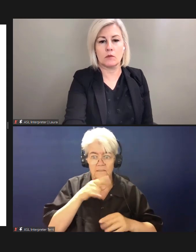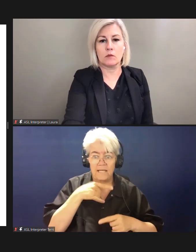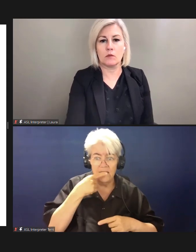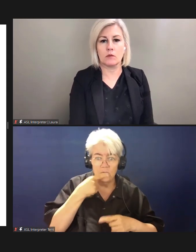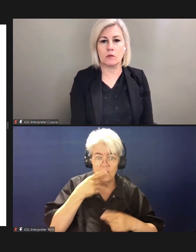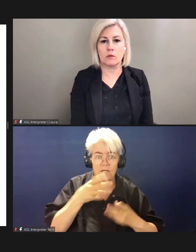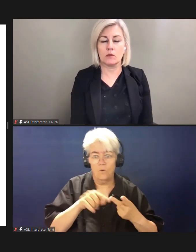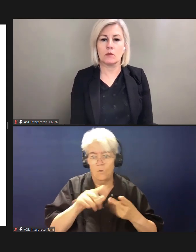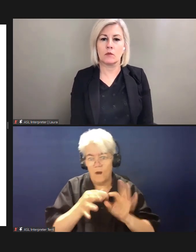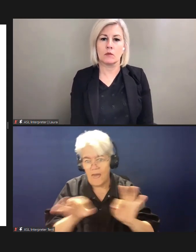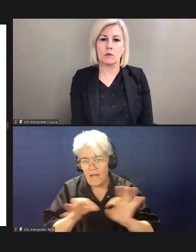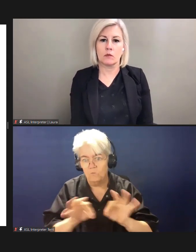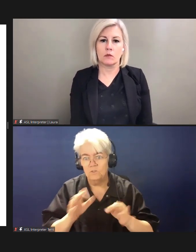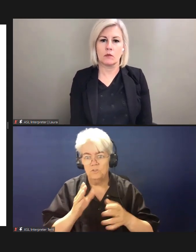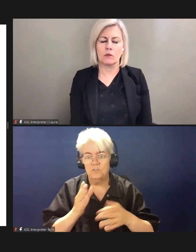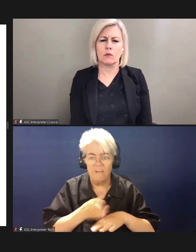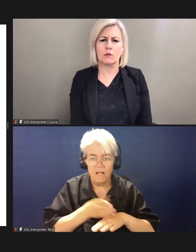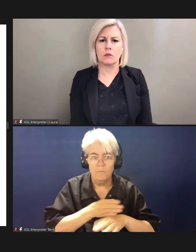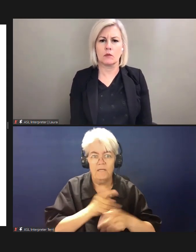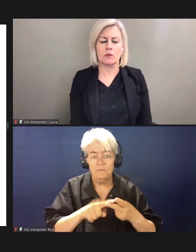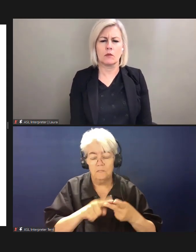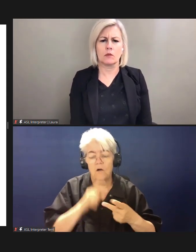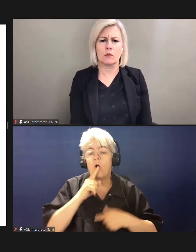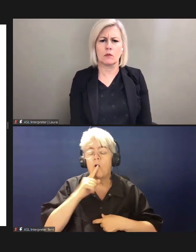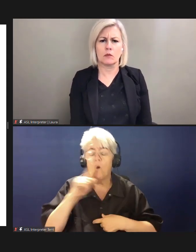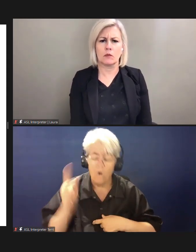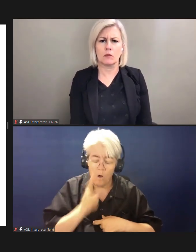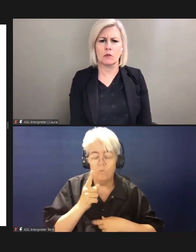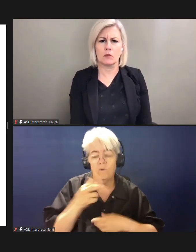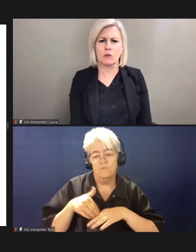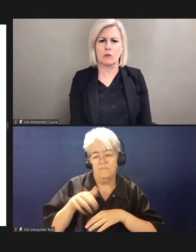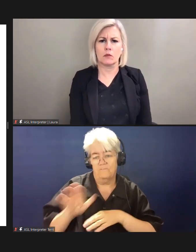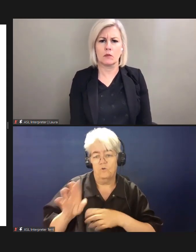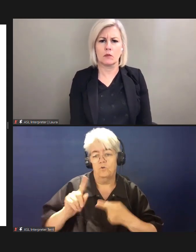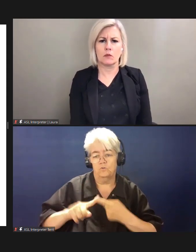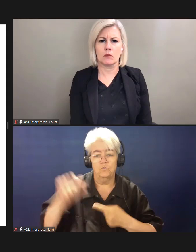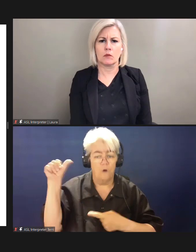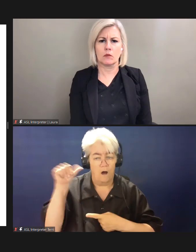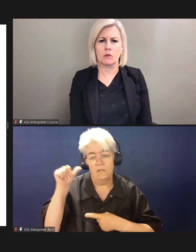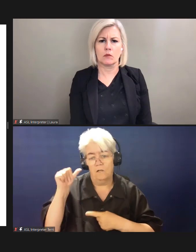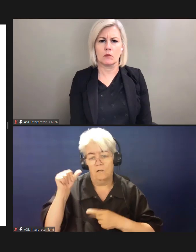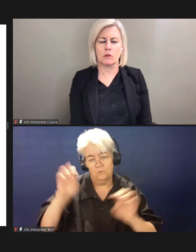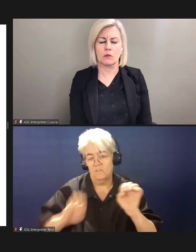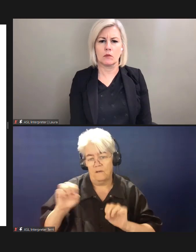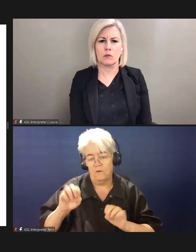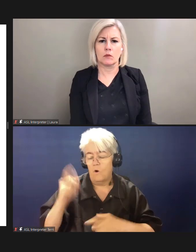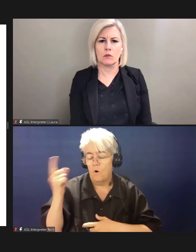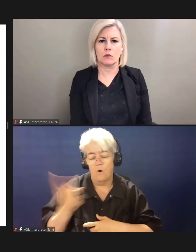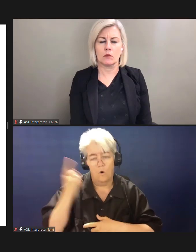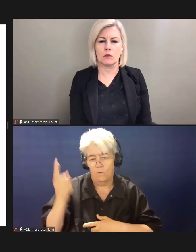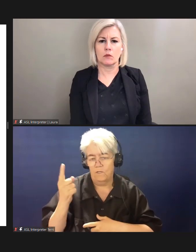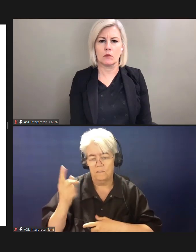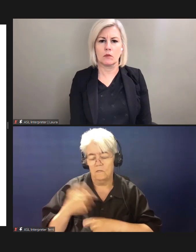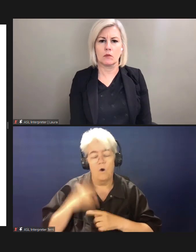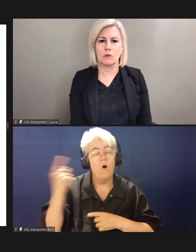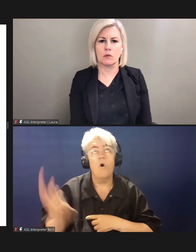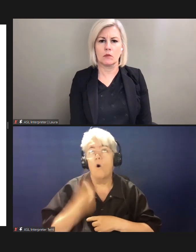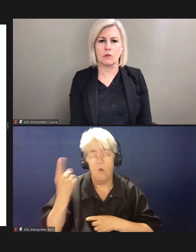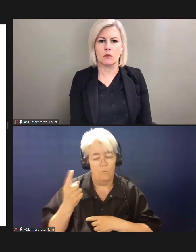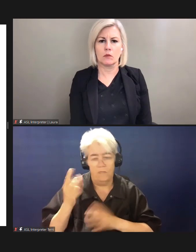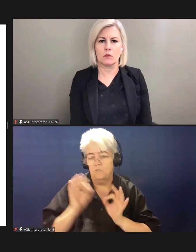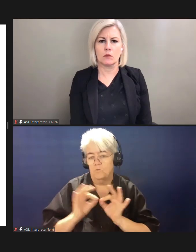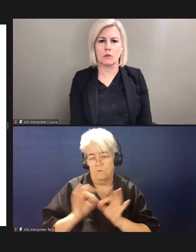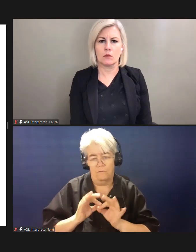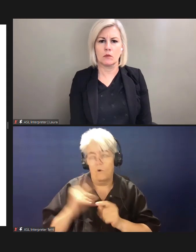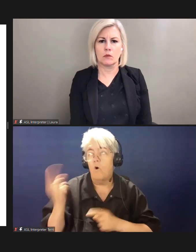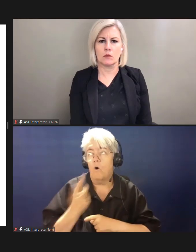the child's language development, always make a referral for an audiological evaluation. That's always warranted,